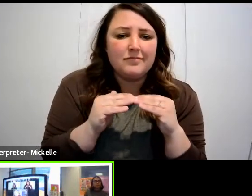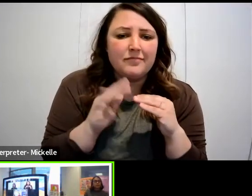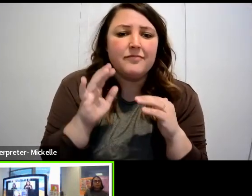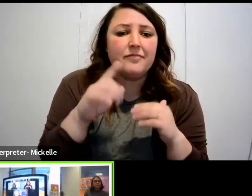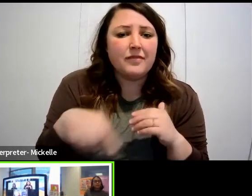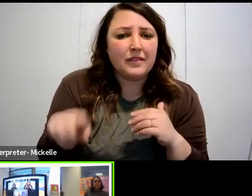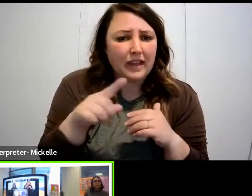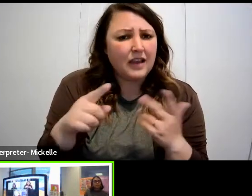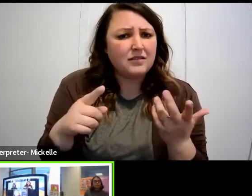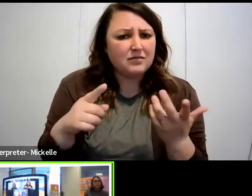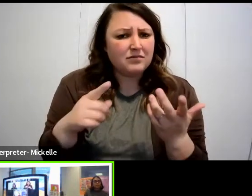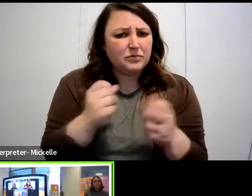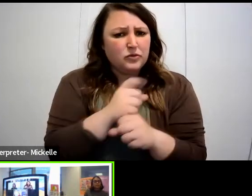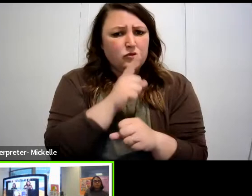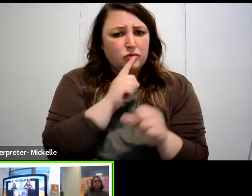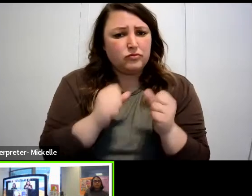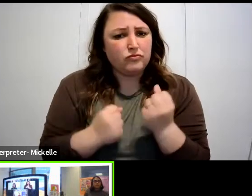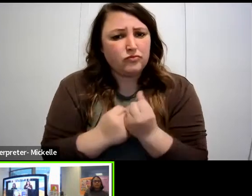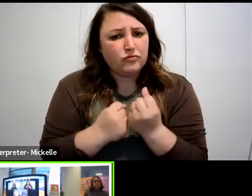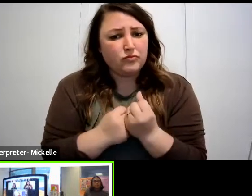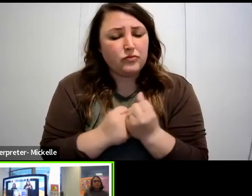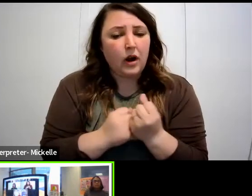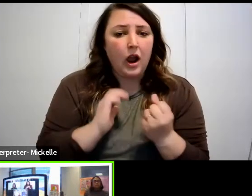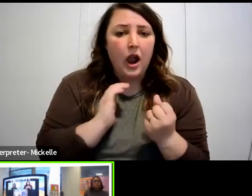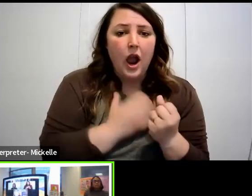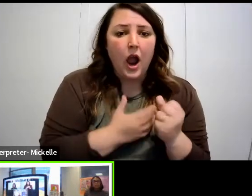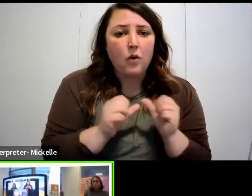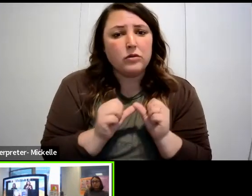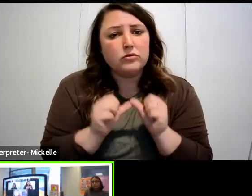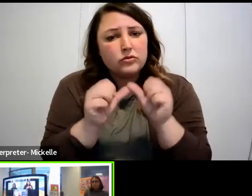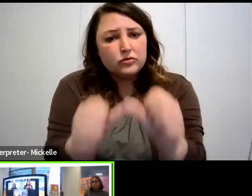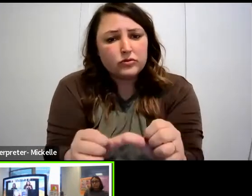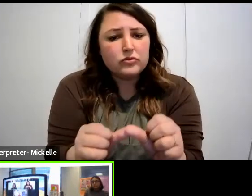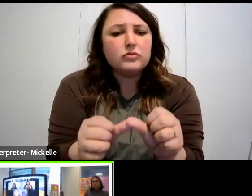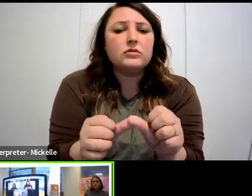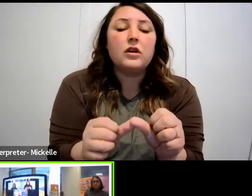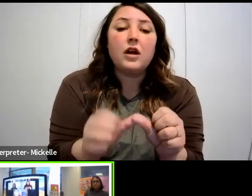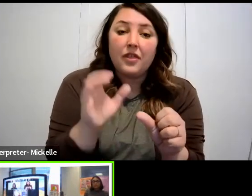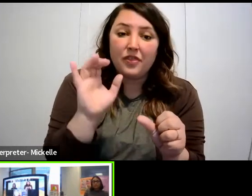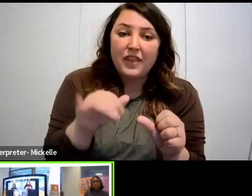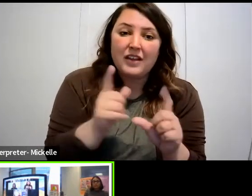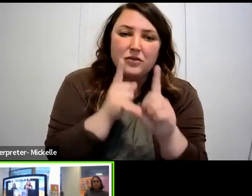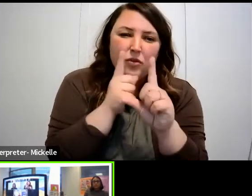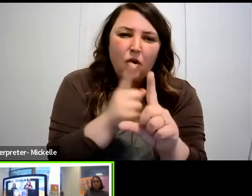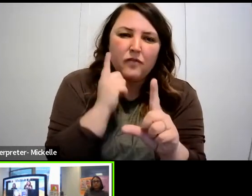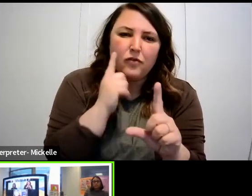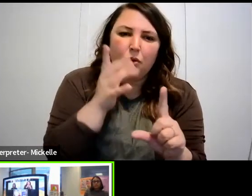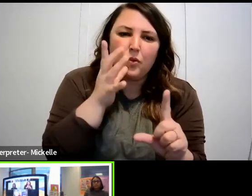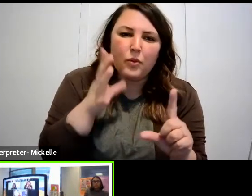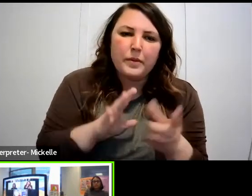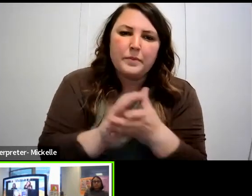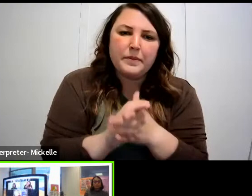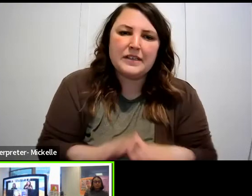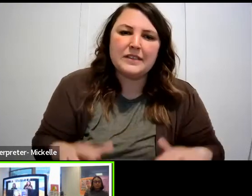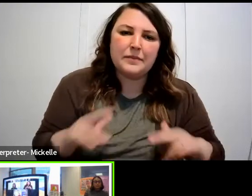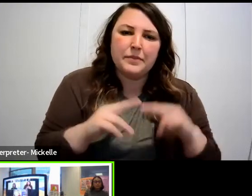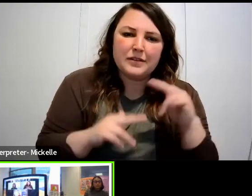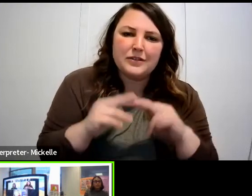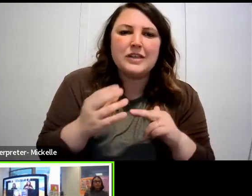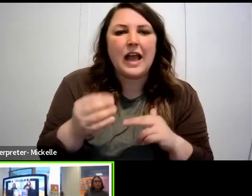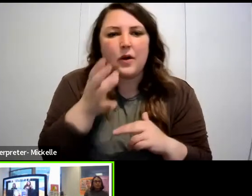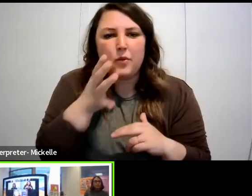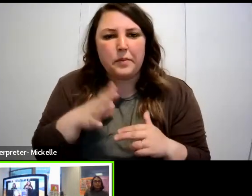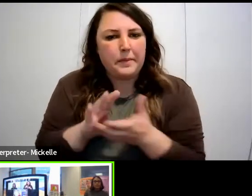shared prosperity. This is what the Global Network of Women Peace Builders, Media and Women Peace and Security Program is